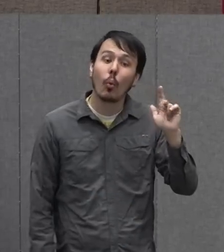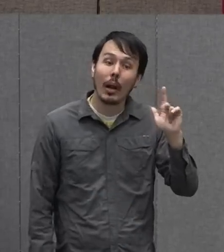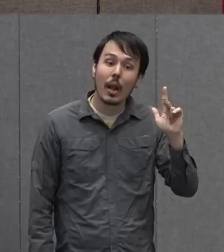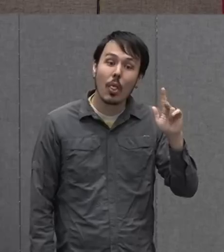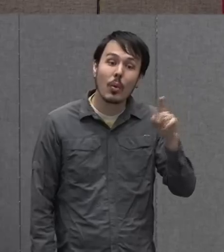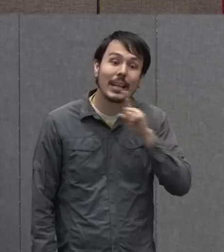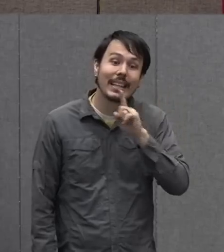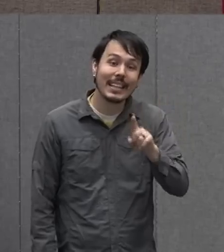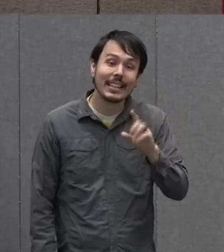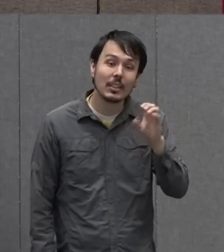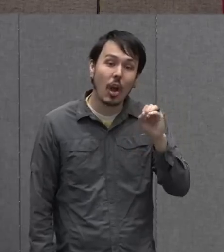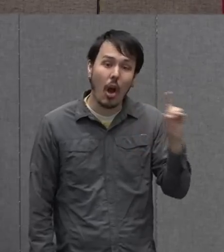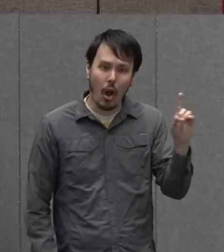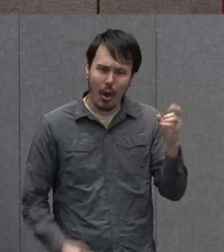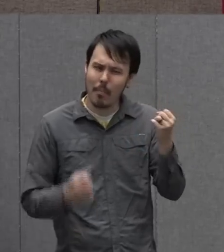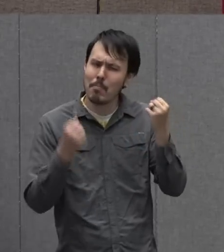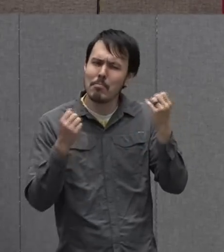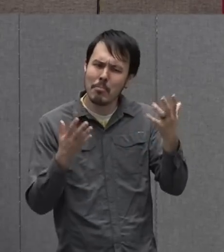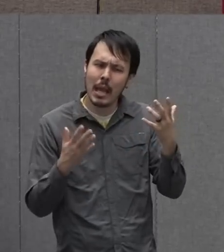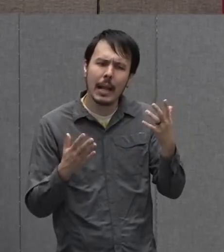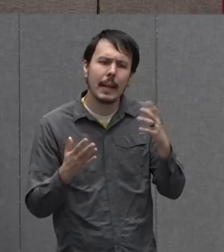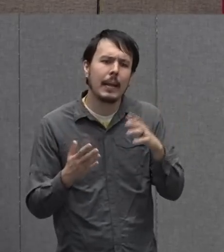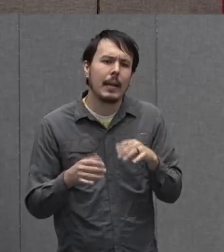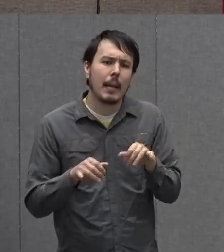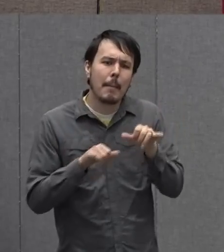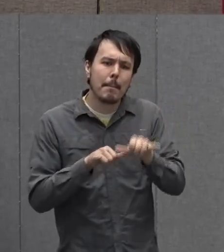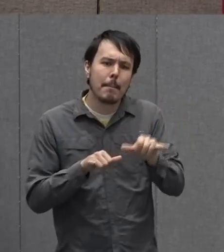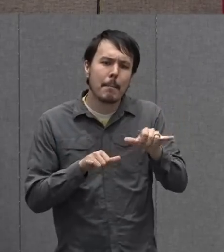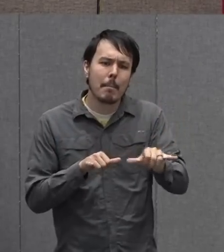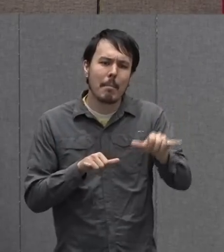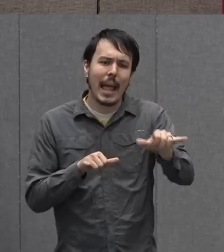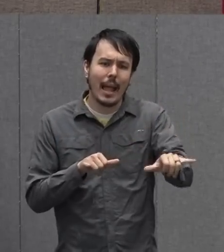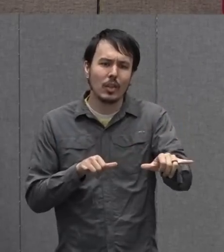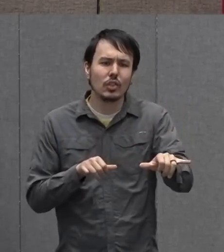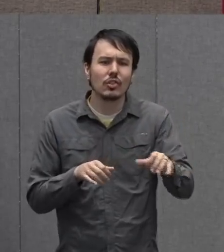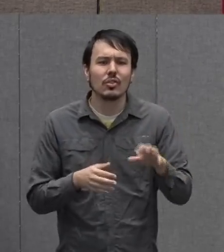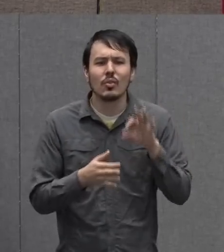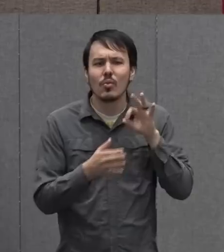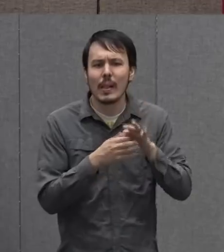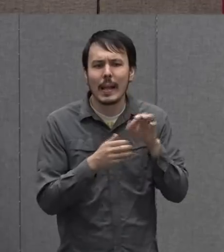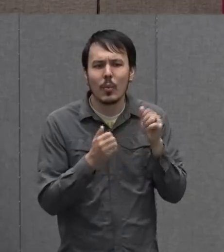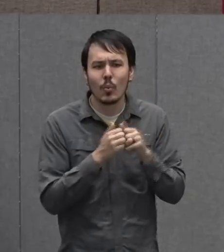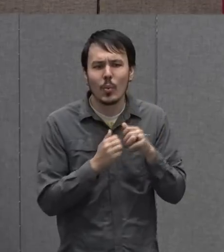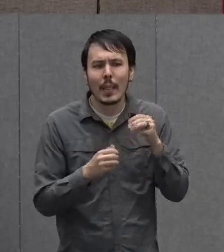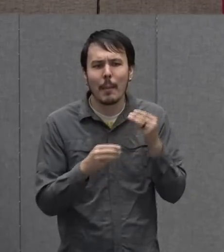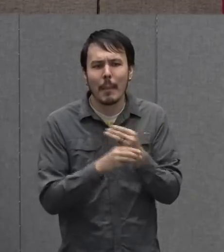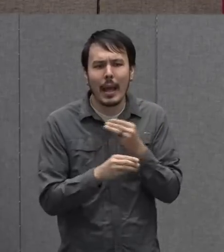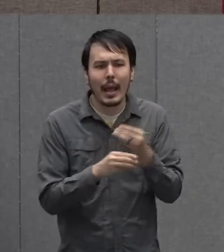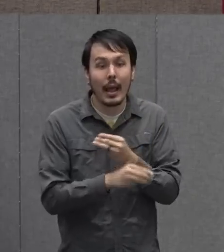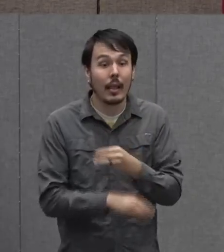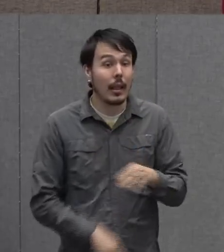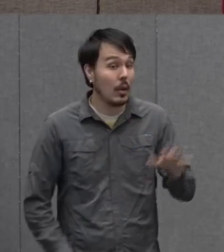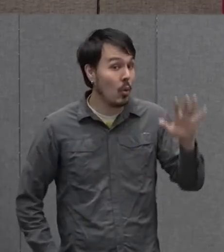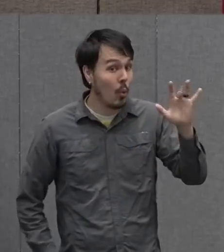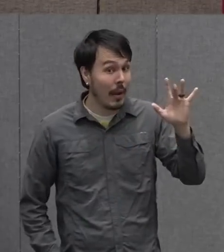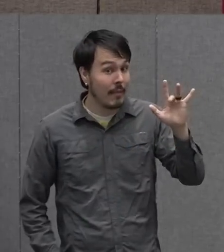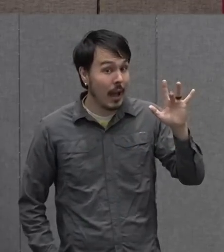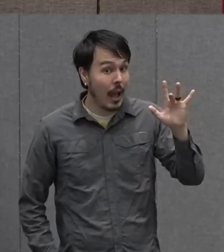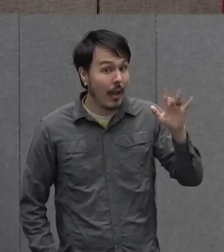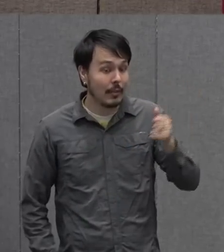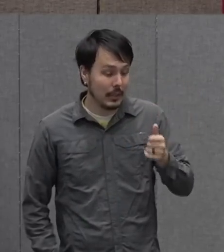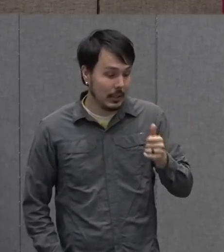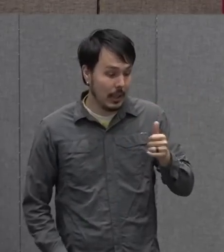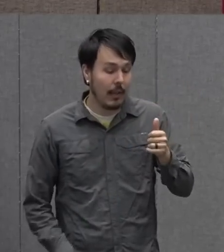so many patterns in math. 5. 25 is odd.